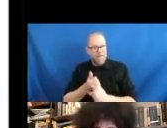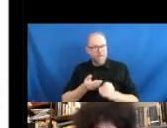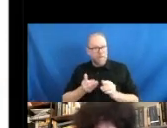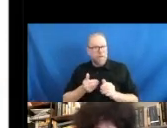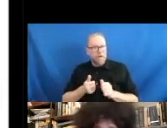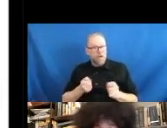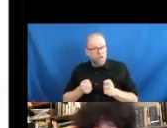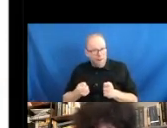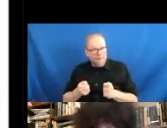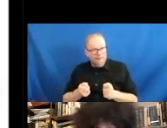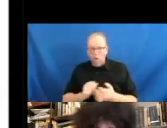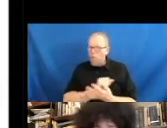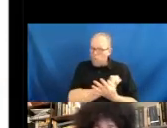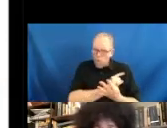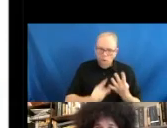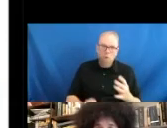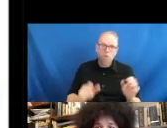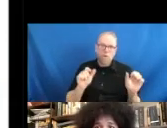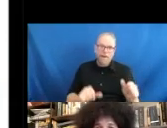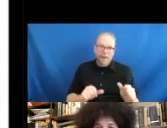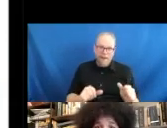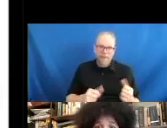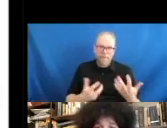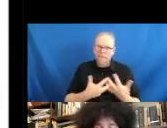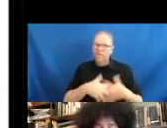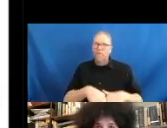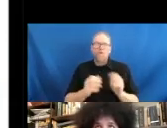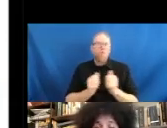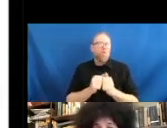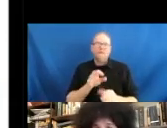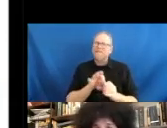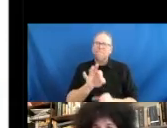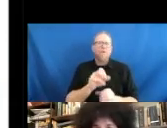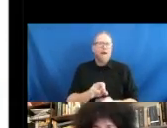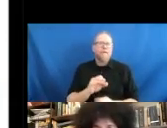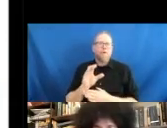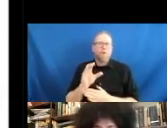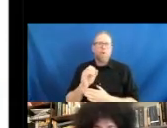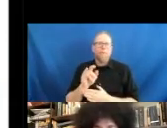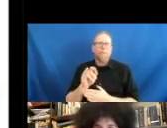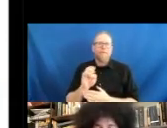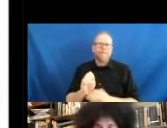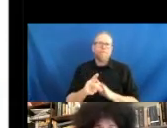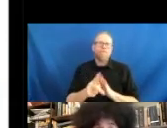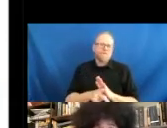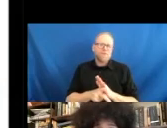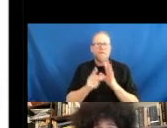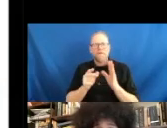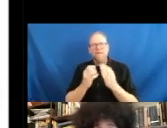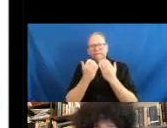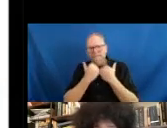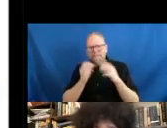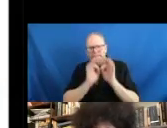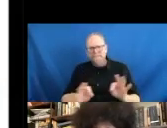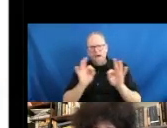all of these entities can be infused with the spirit of cooperative principles and values. Which brings us